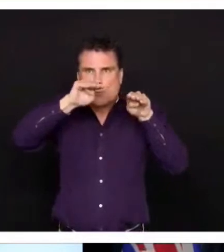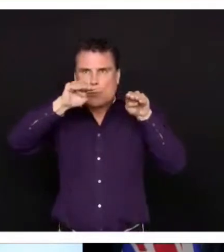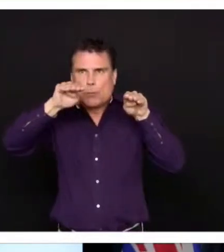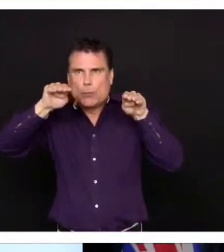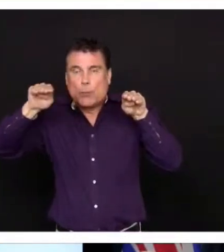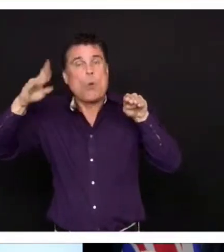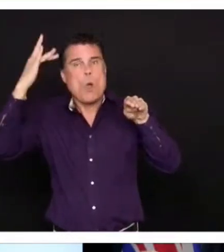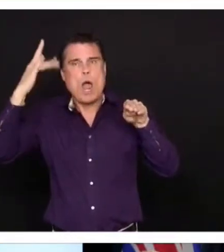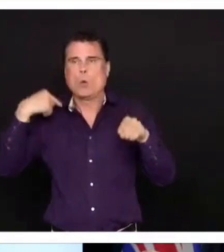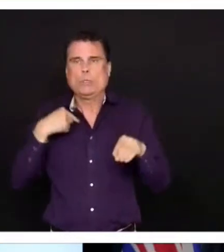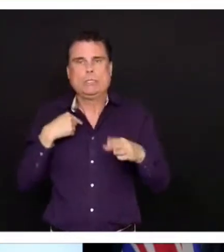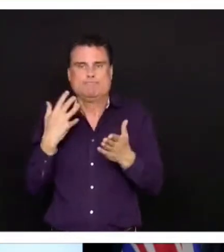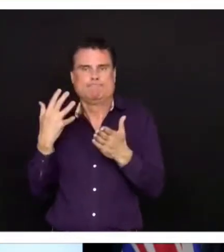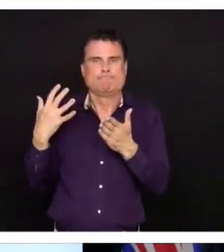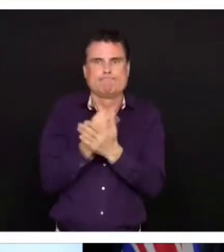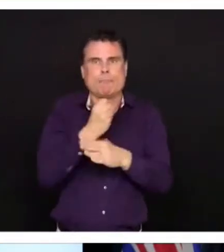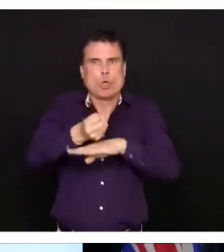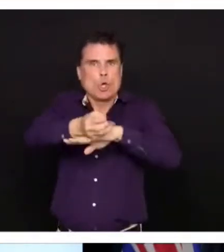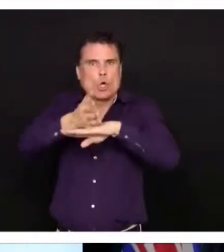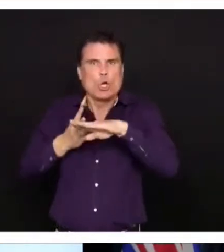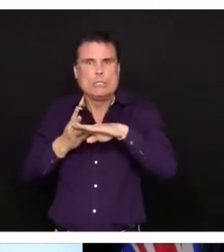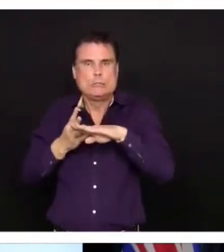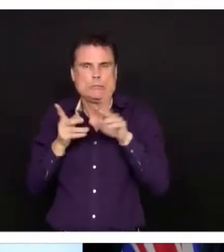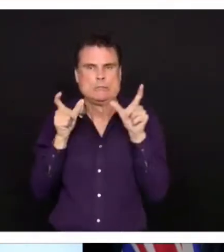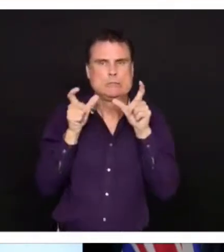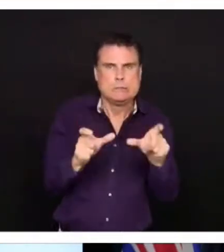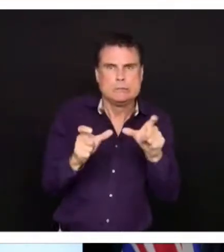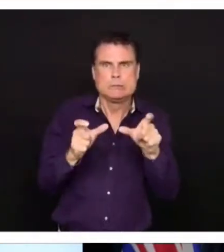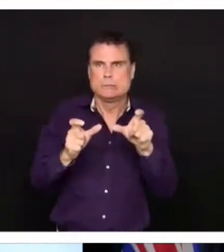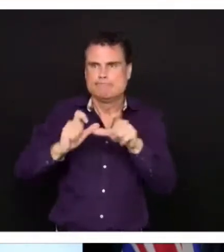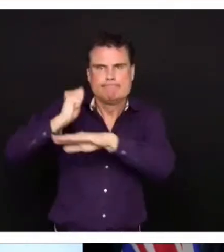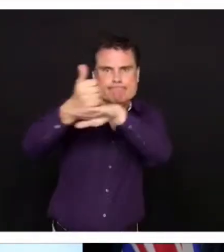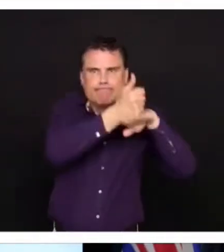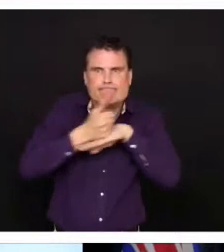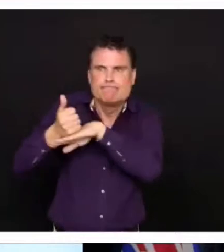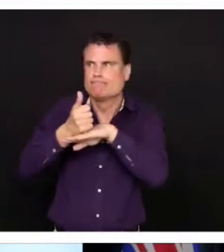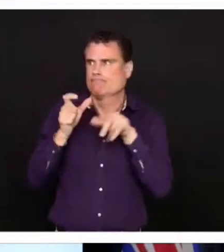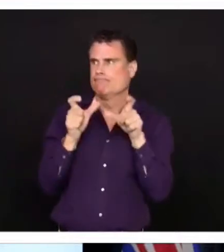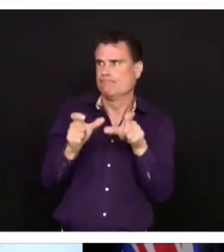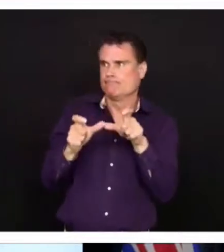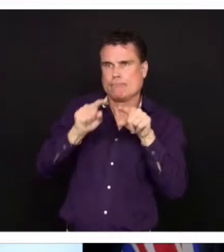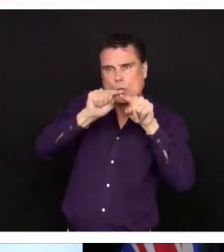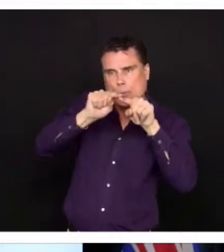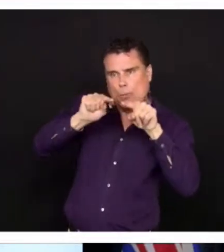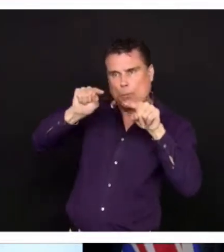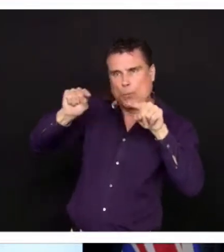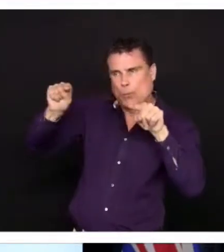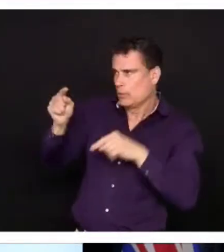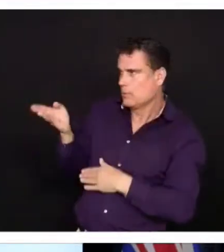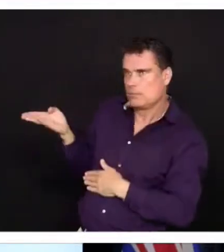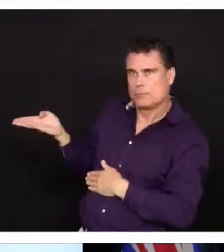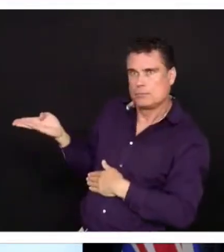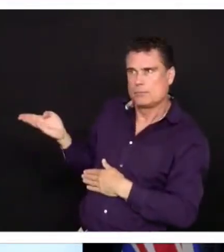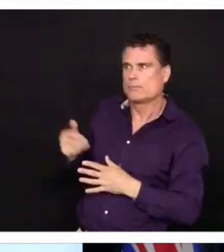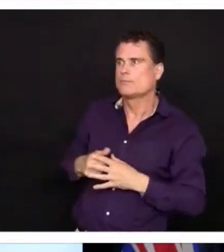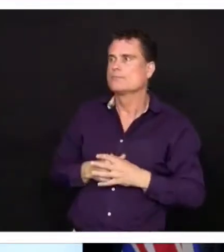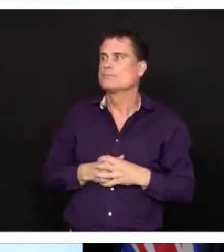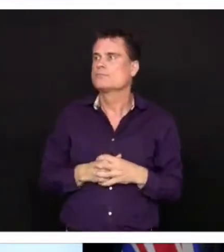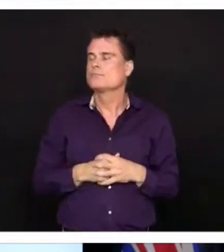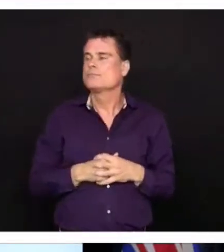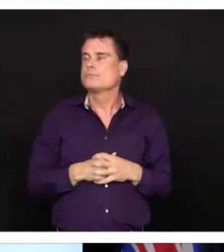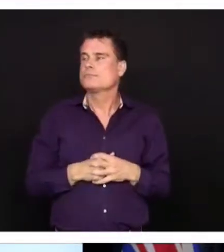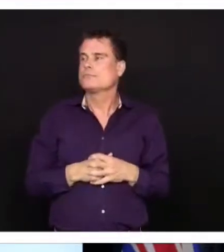presentation of those rates of deaths in British Columbia over the past number of weeks. And again, it has